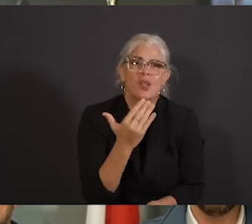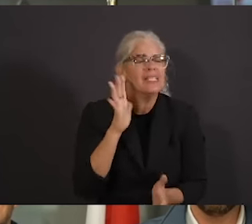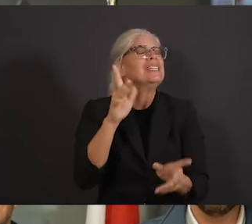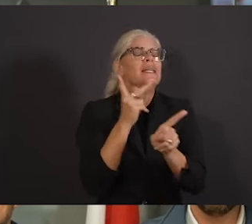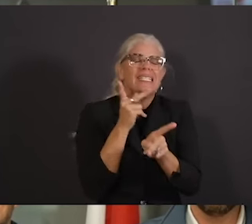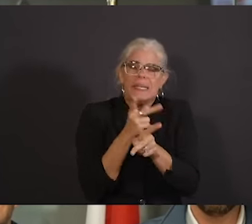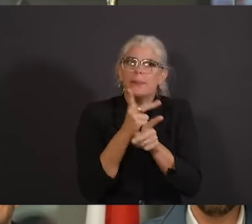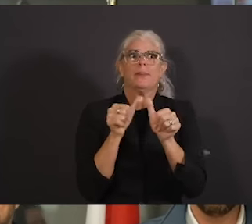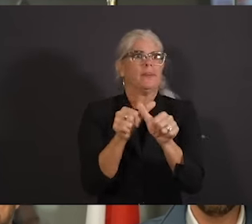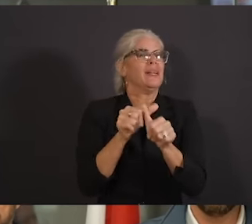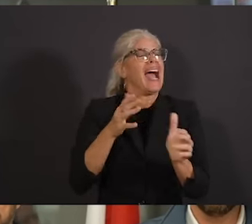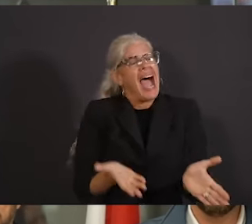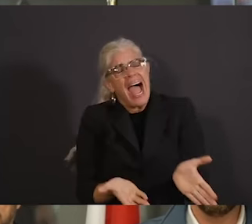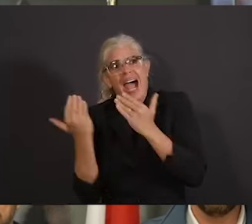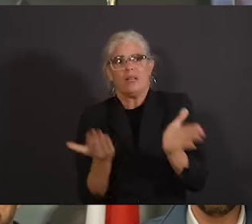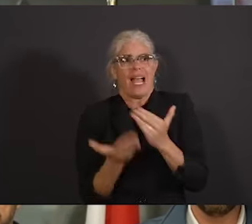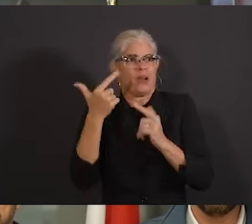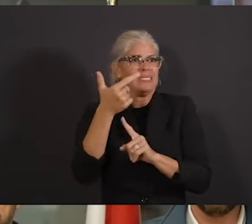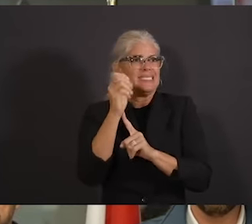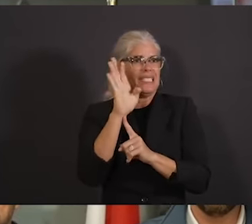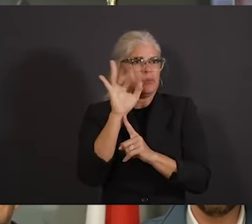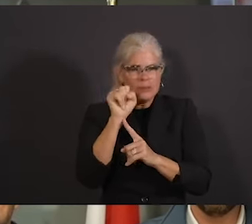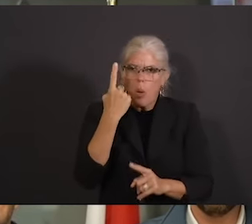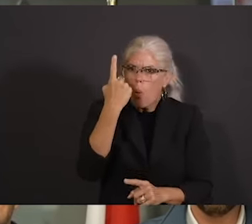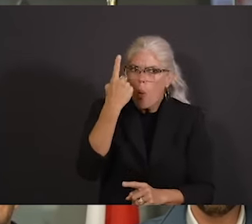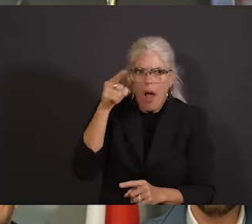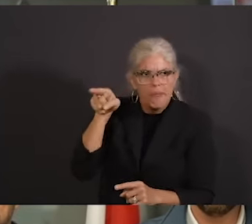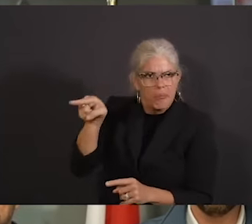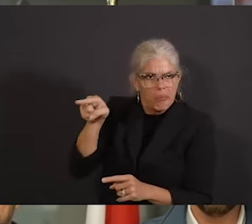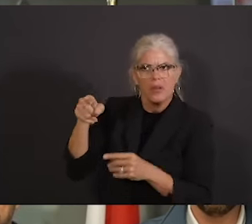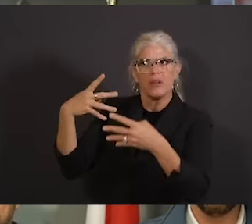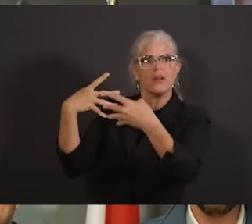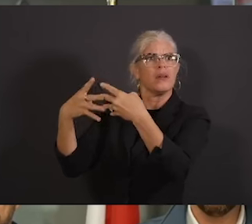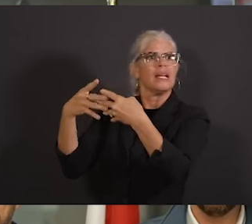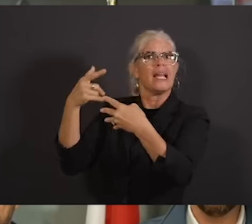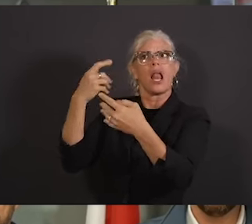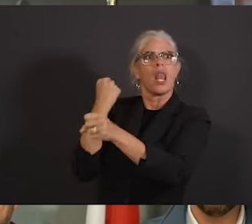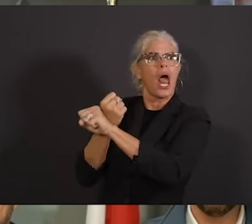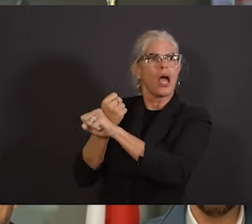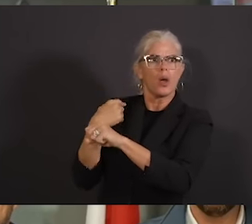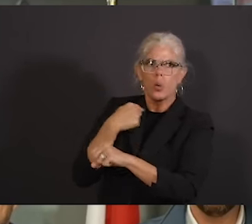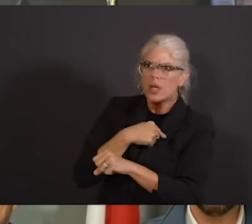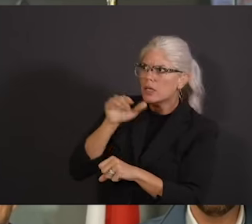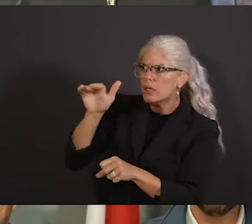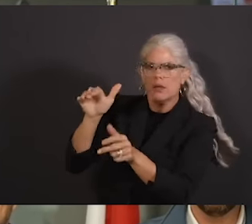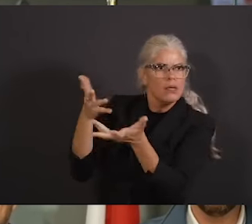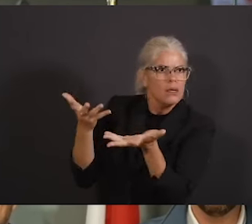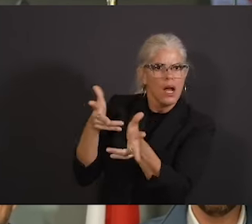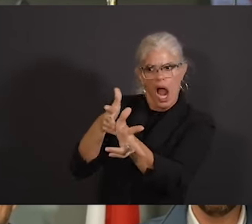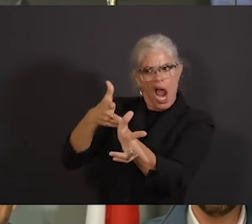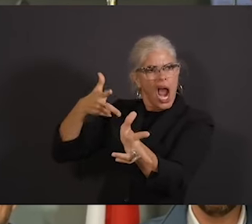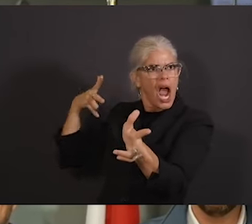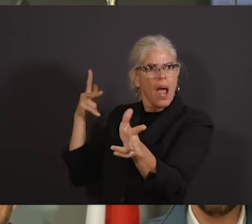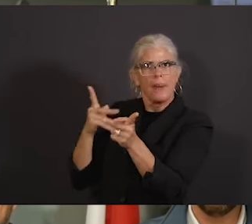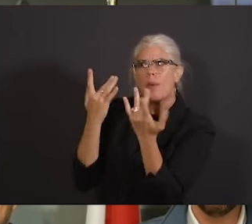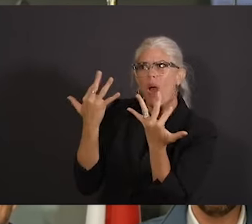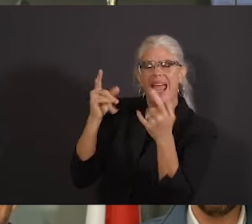One of the gates was locked. There was no one manning it. And so we had this massive line of cars waiting to drop off